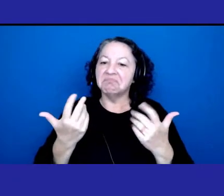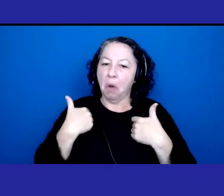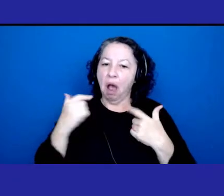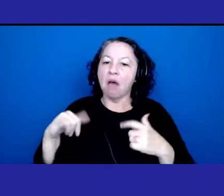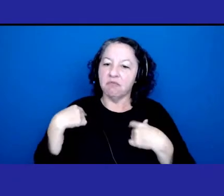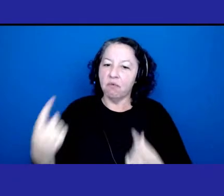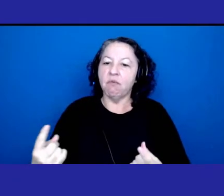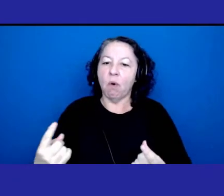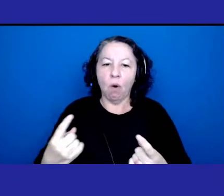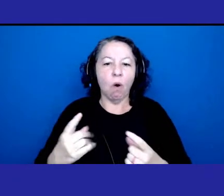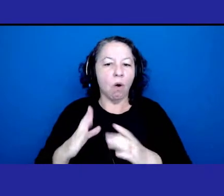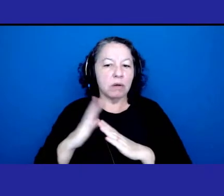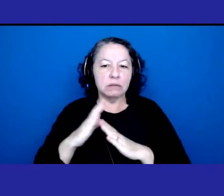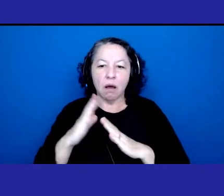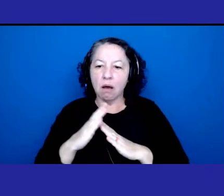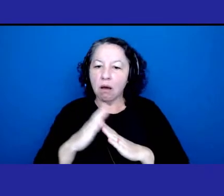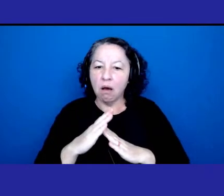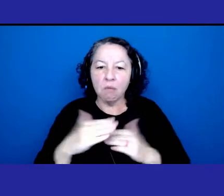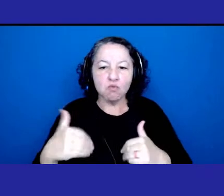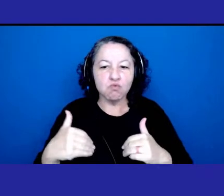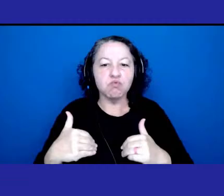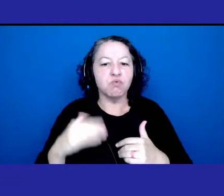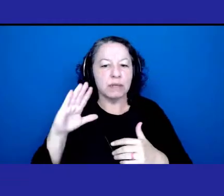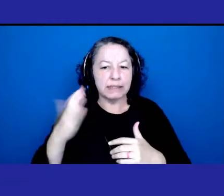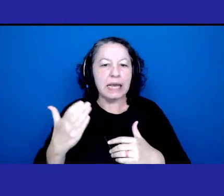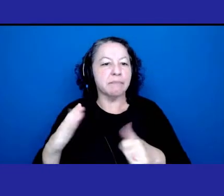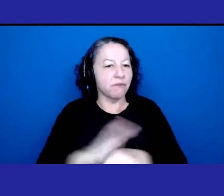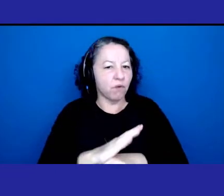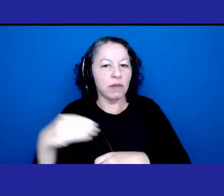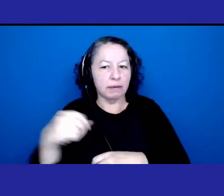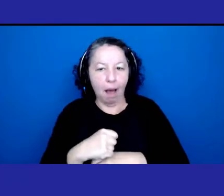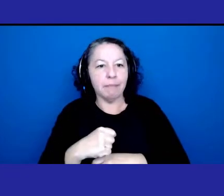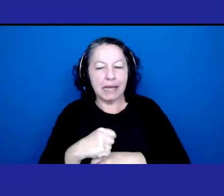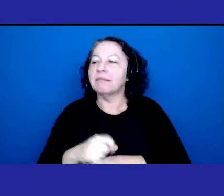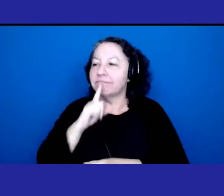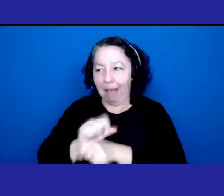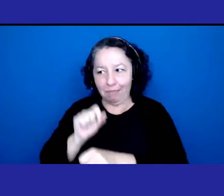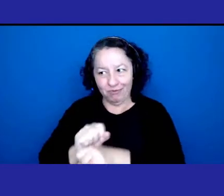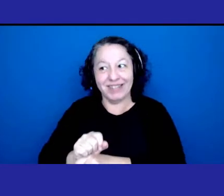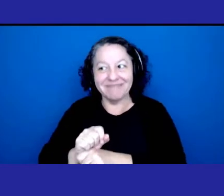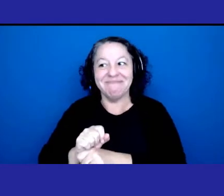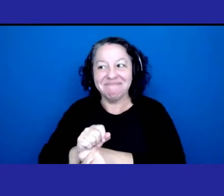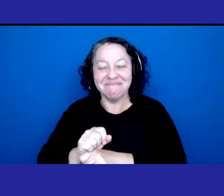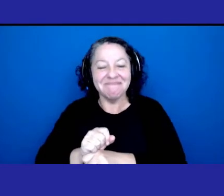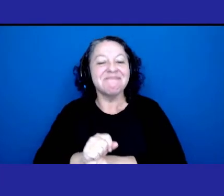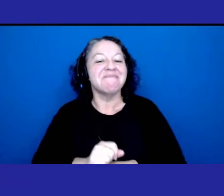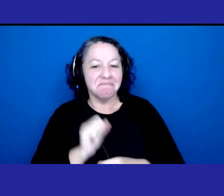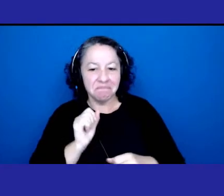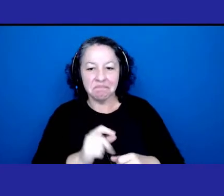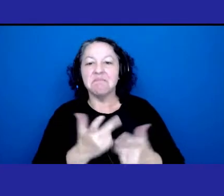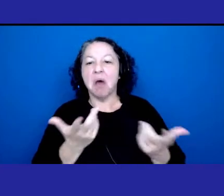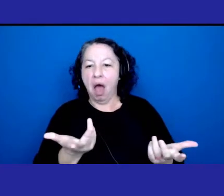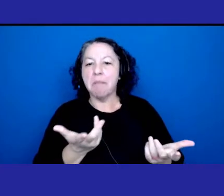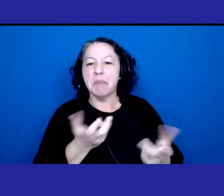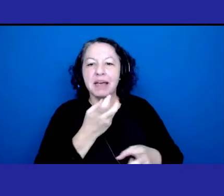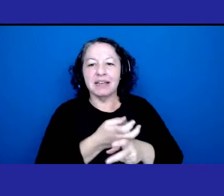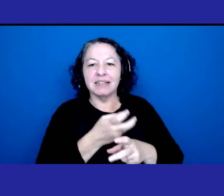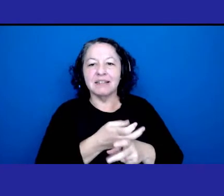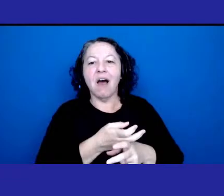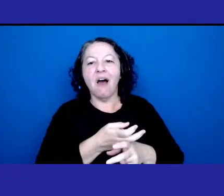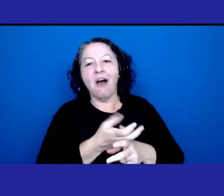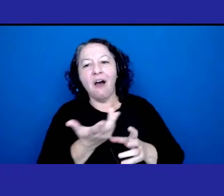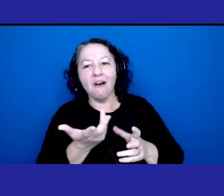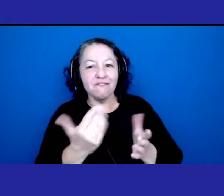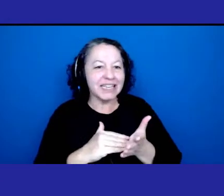it's basically fully compensated. We're getting Absolutely. actually. So, which is difficult, again, to sort